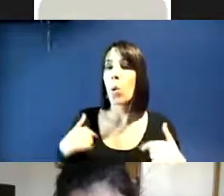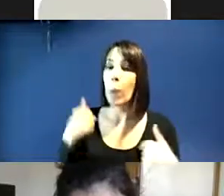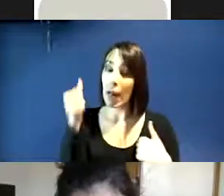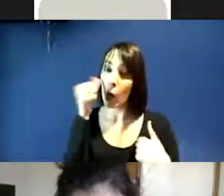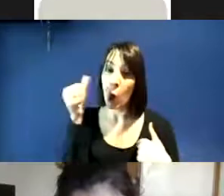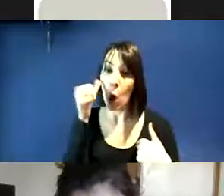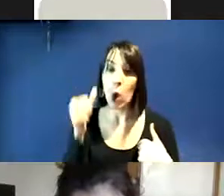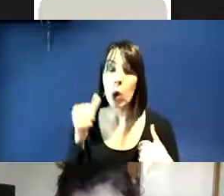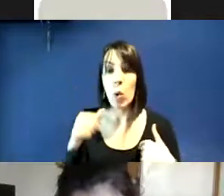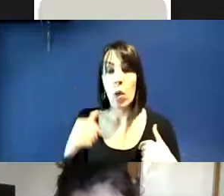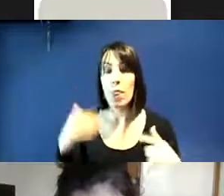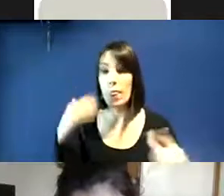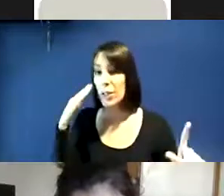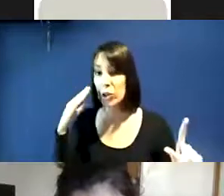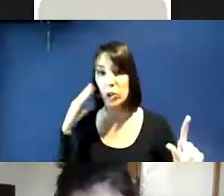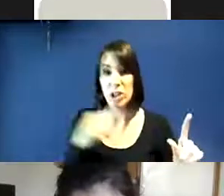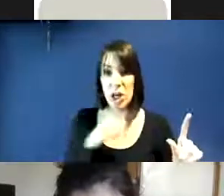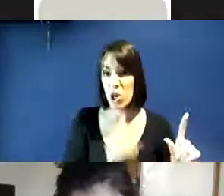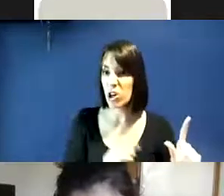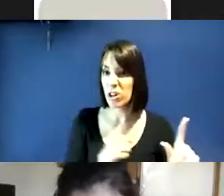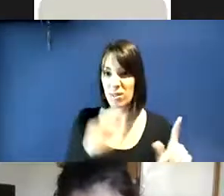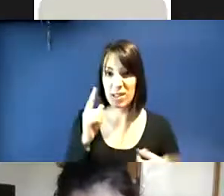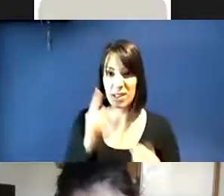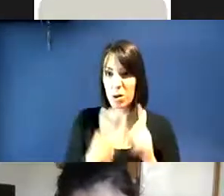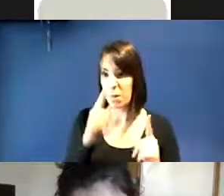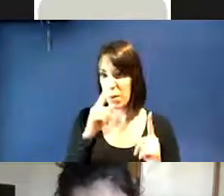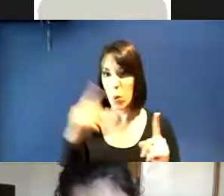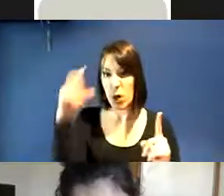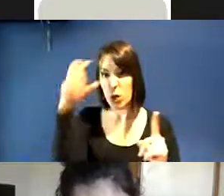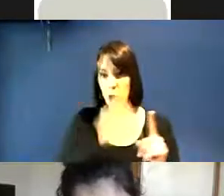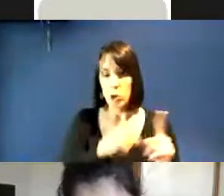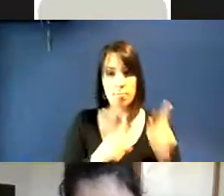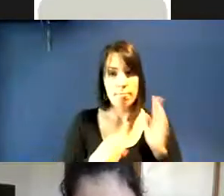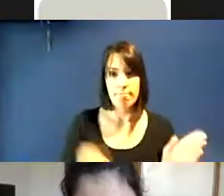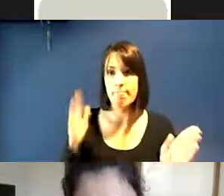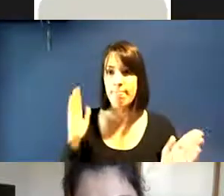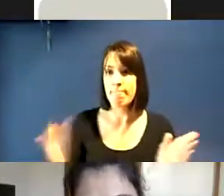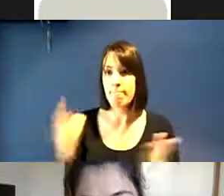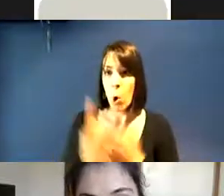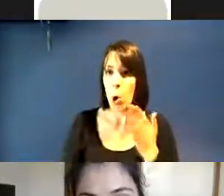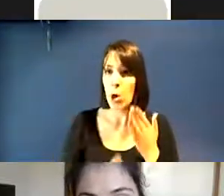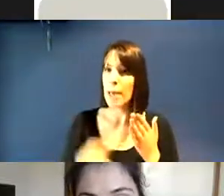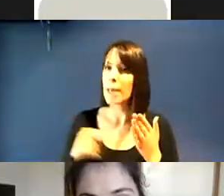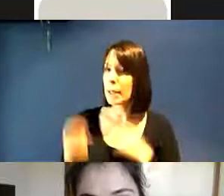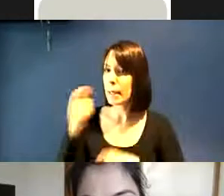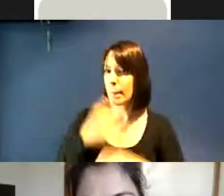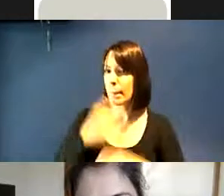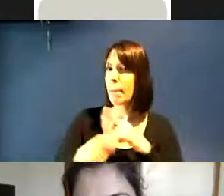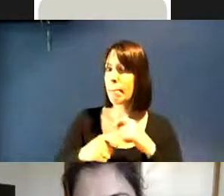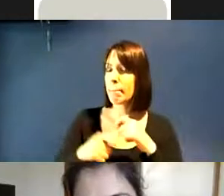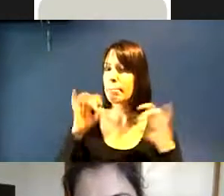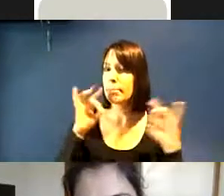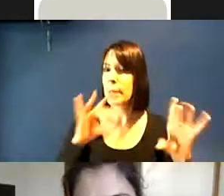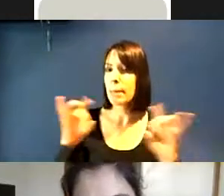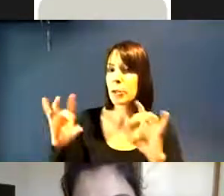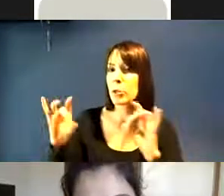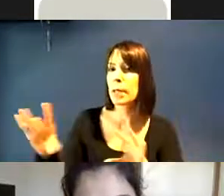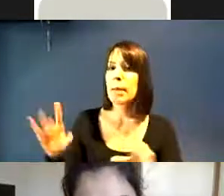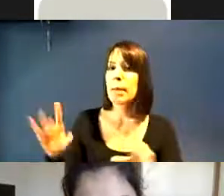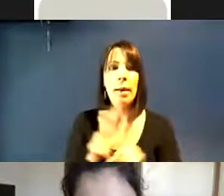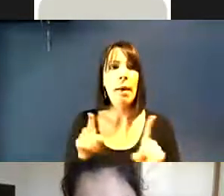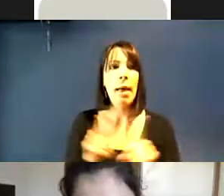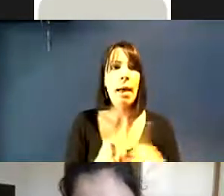and the ways that that can be damaging to men and women, because the messages about what men and women should